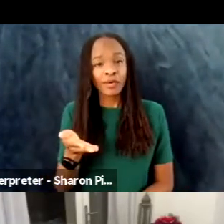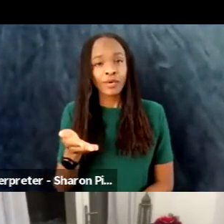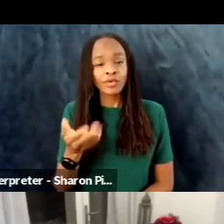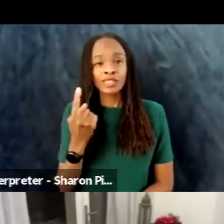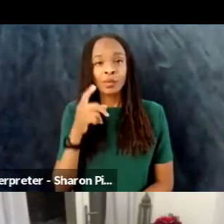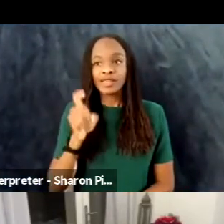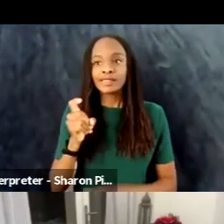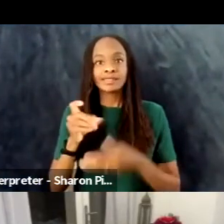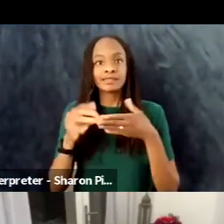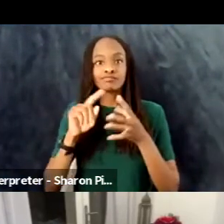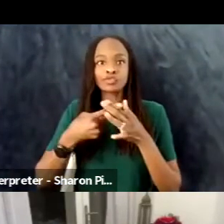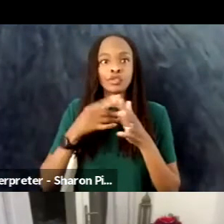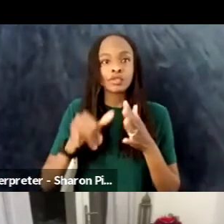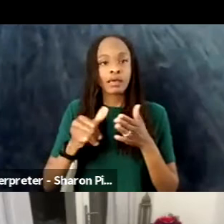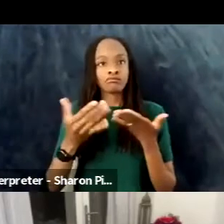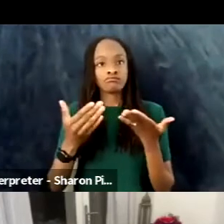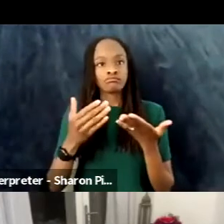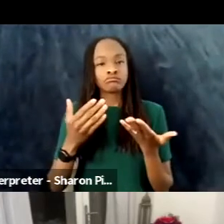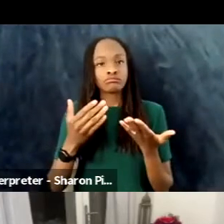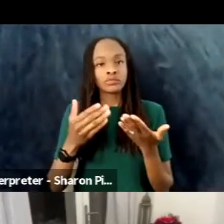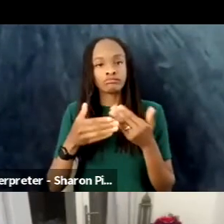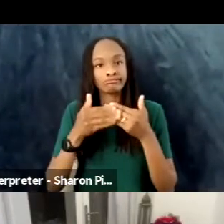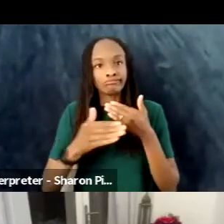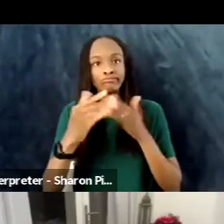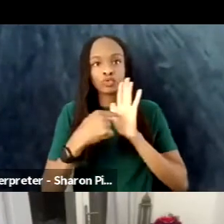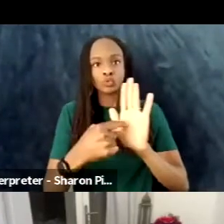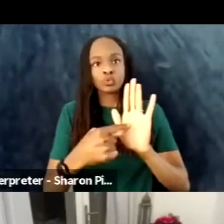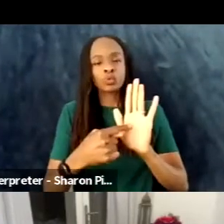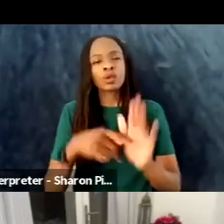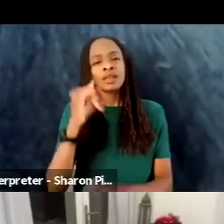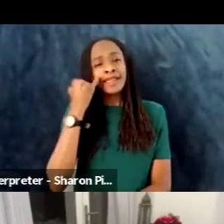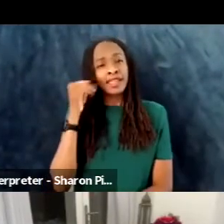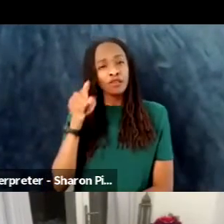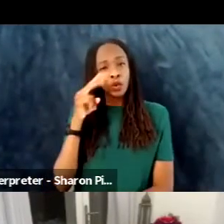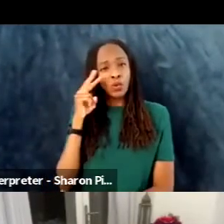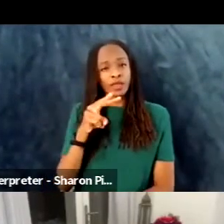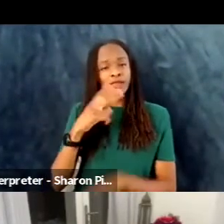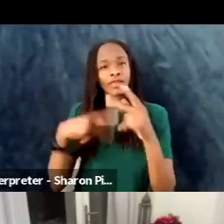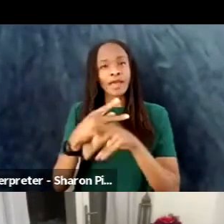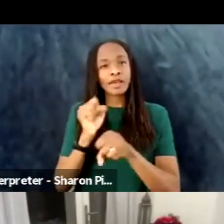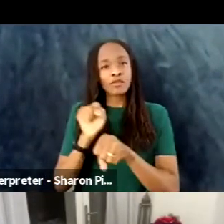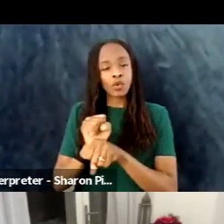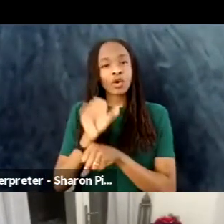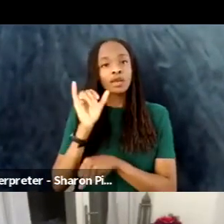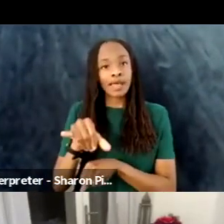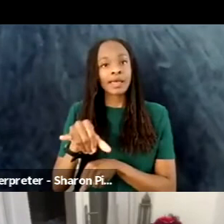motivate it. Somebody has to bring it forward. And if you look at the kind of work that's been done